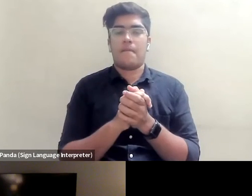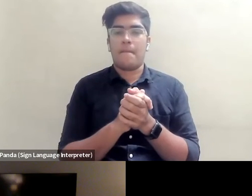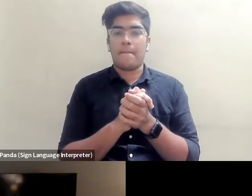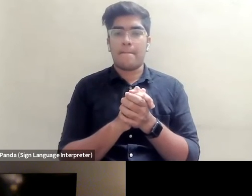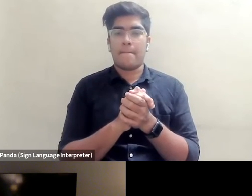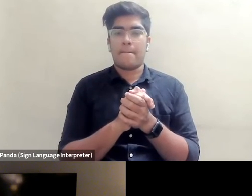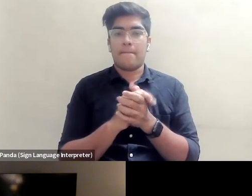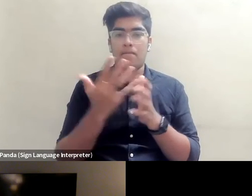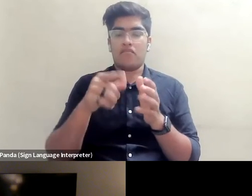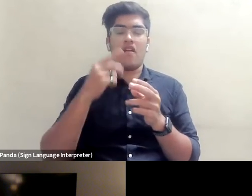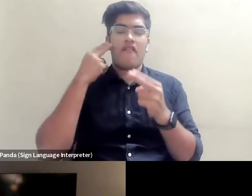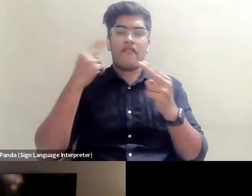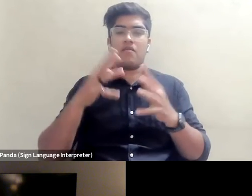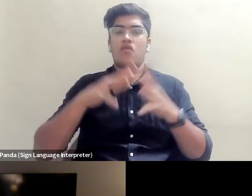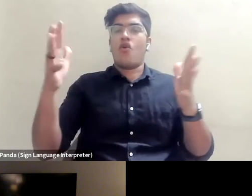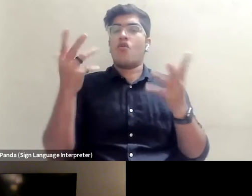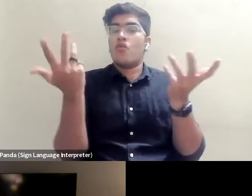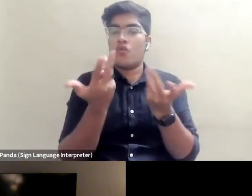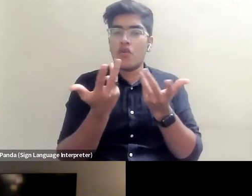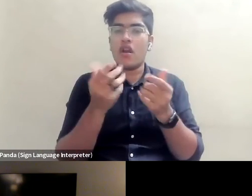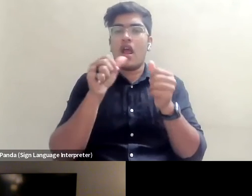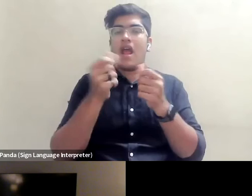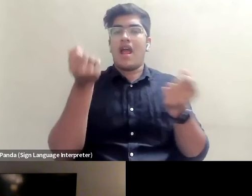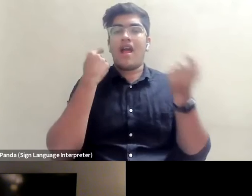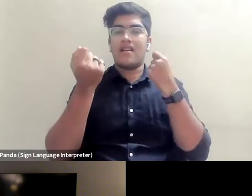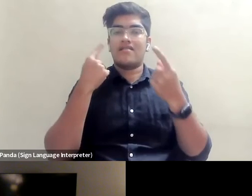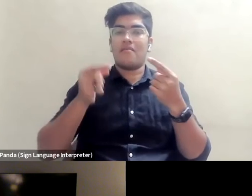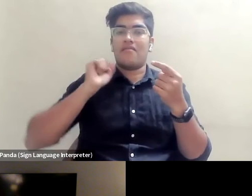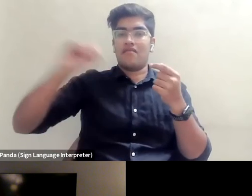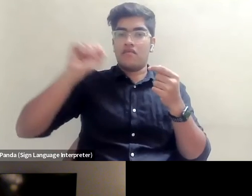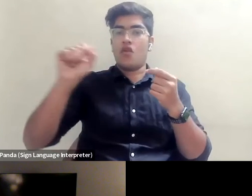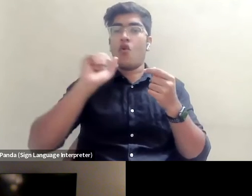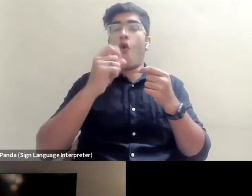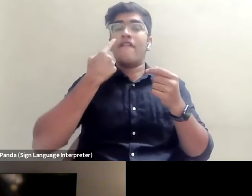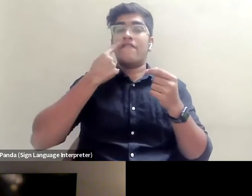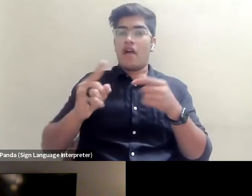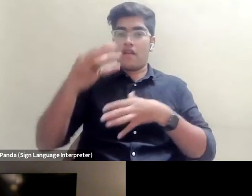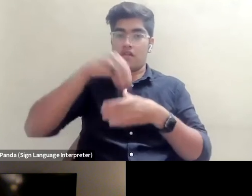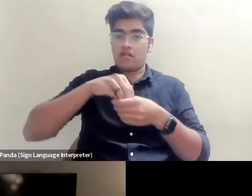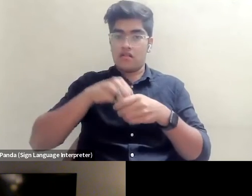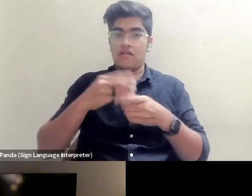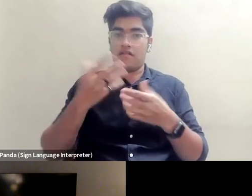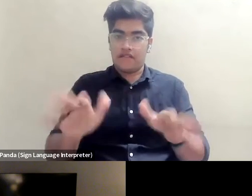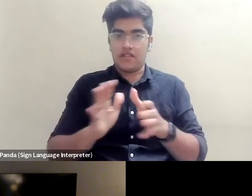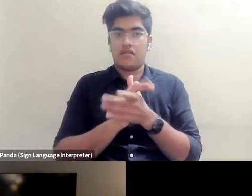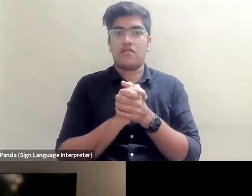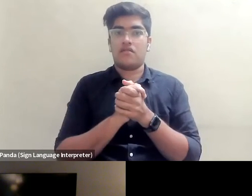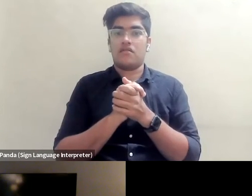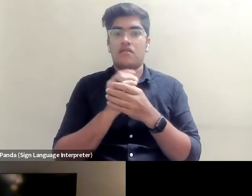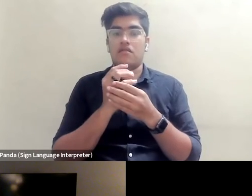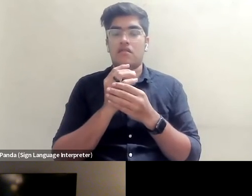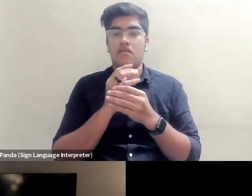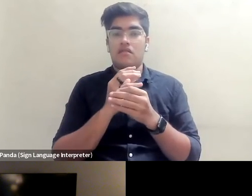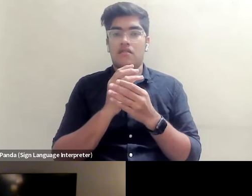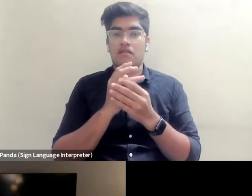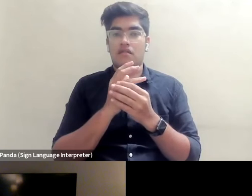most famously, you have the Assam agitation, which my father participated in, full disclosure, where there